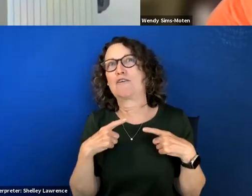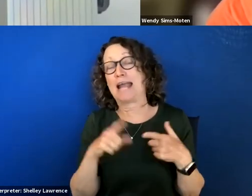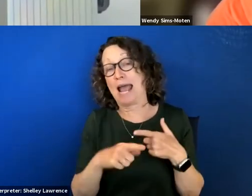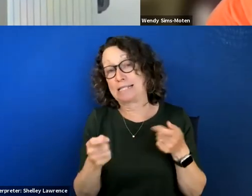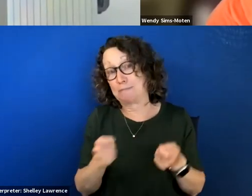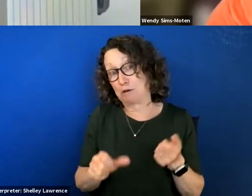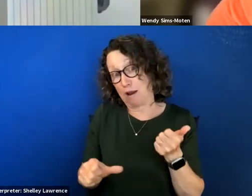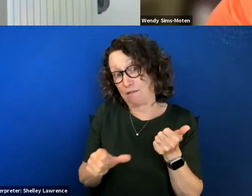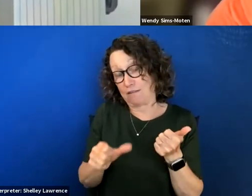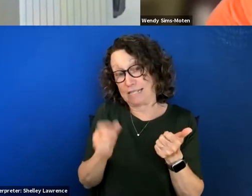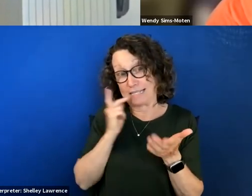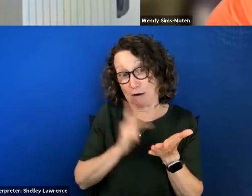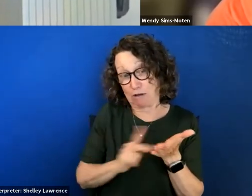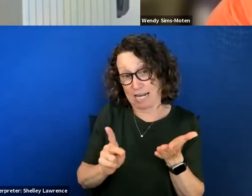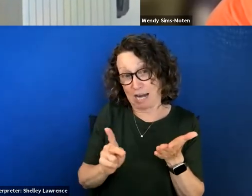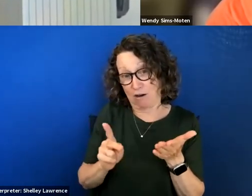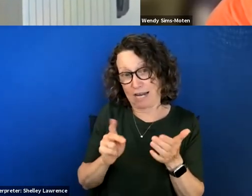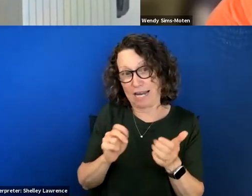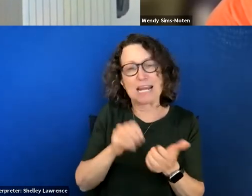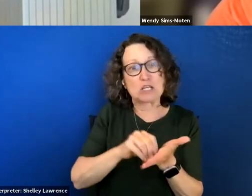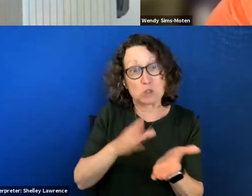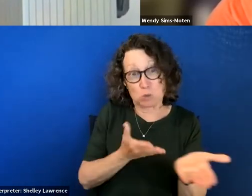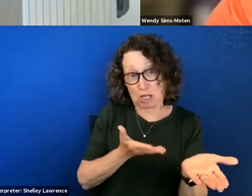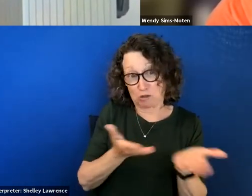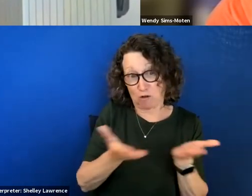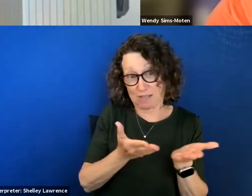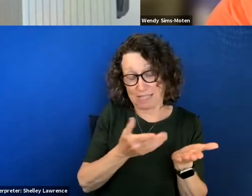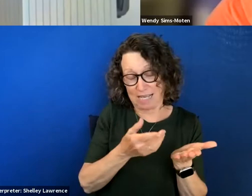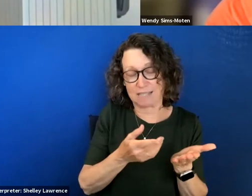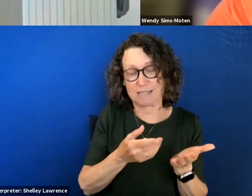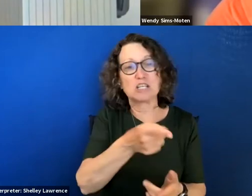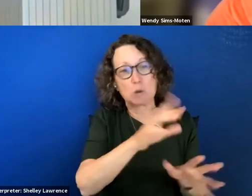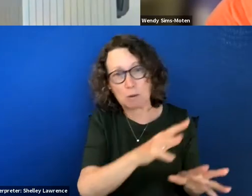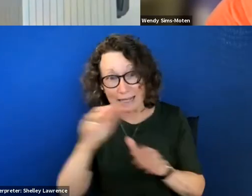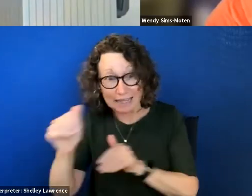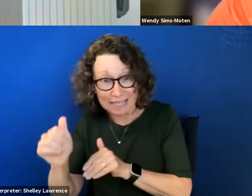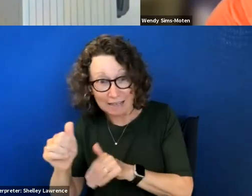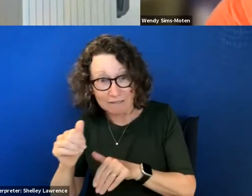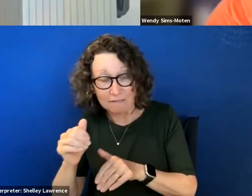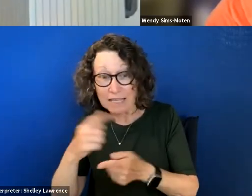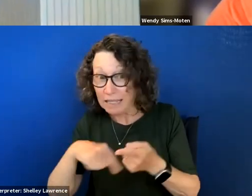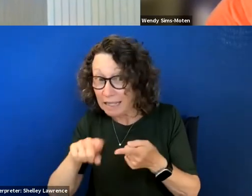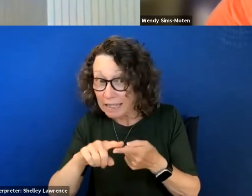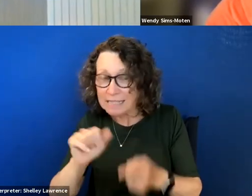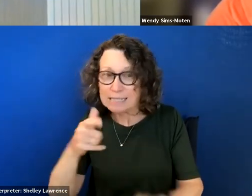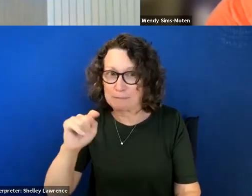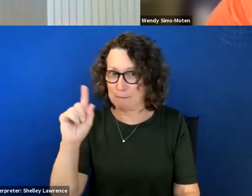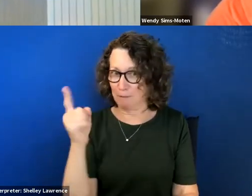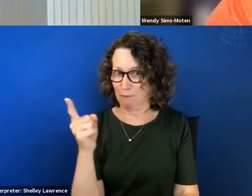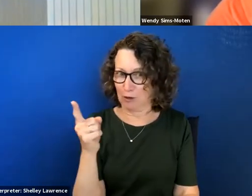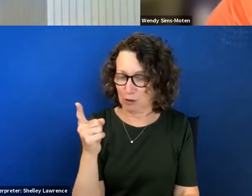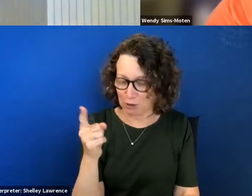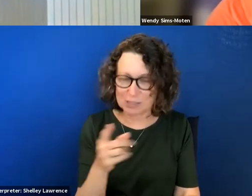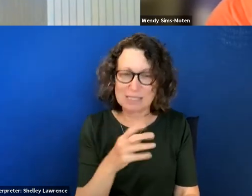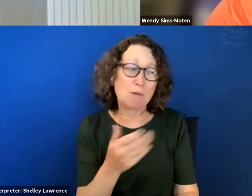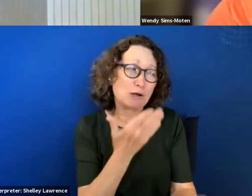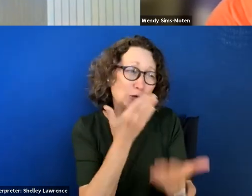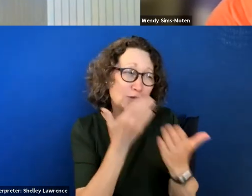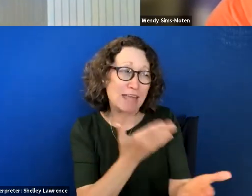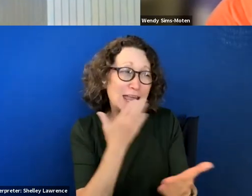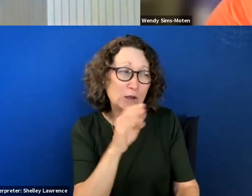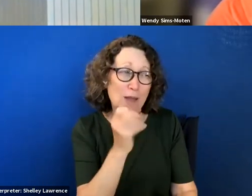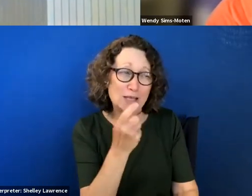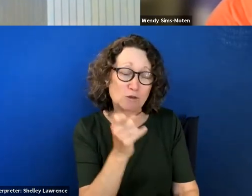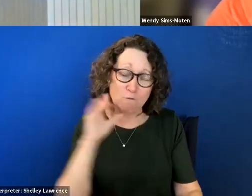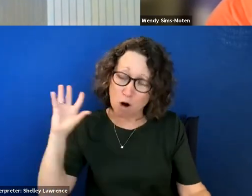administrative secretary in student services. She'll be leaving us on September 1st. I want to thank you, Esther, for